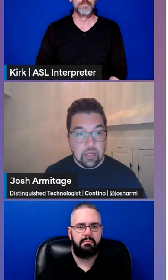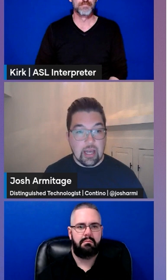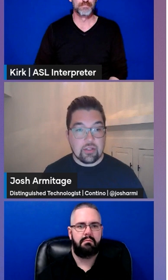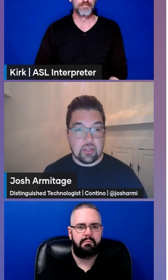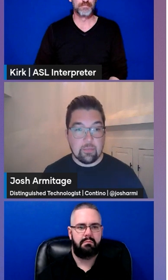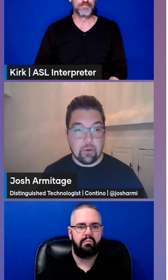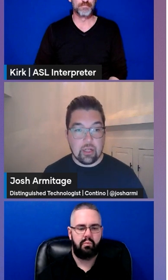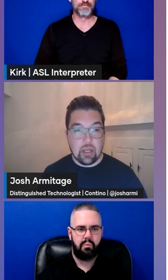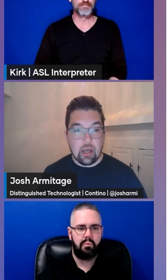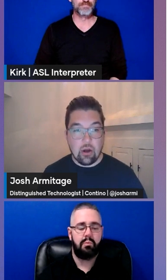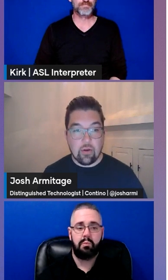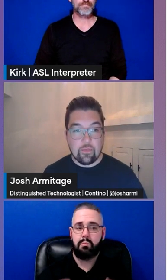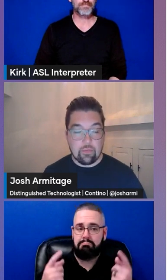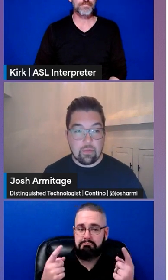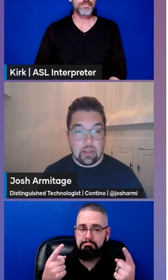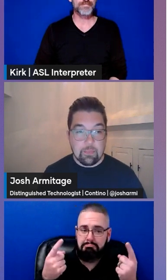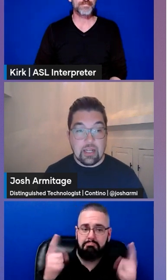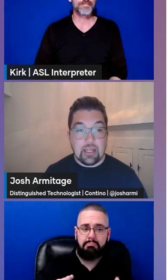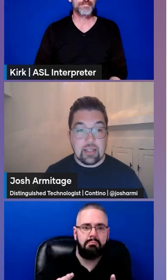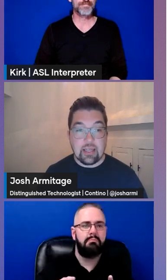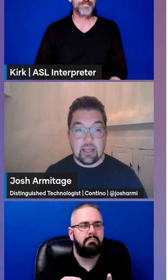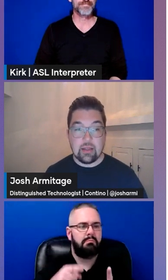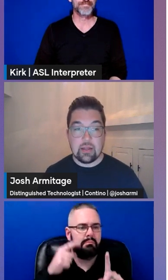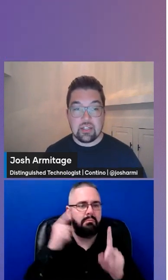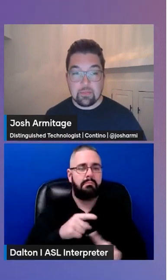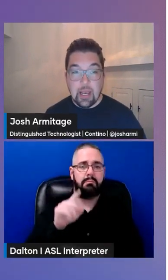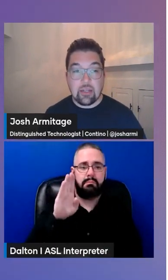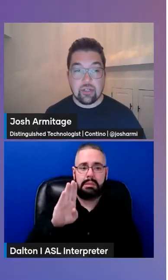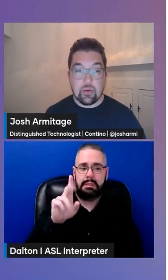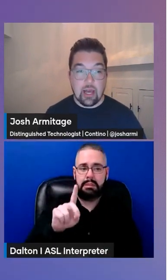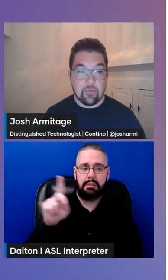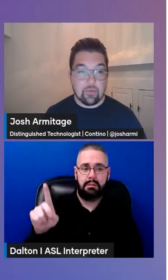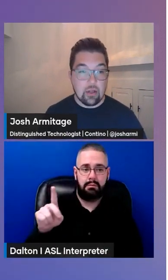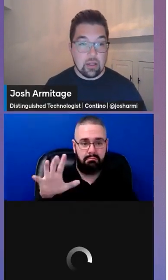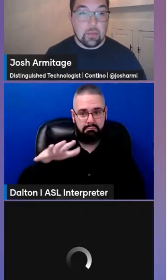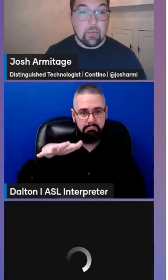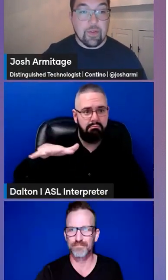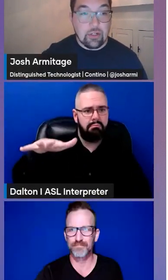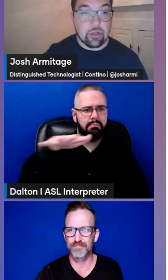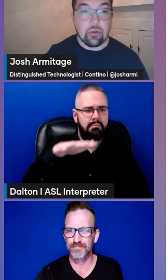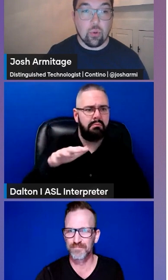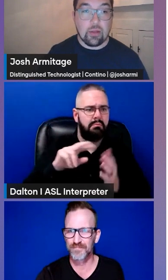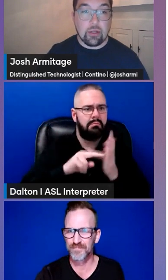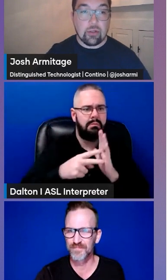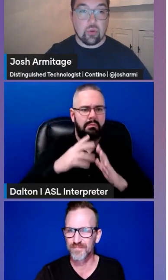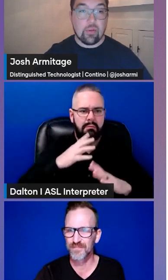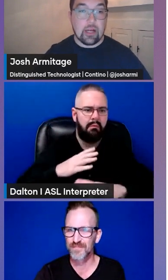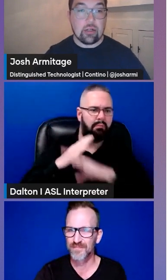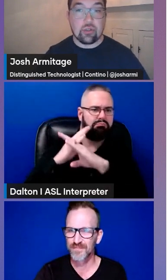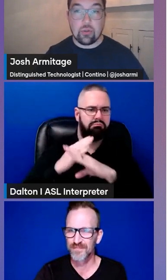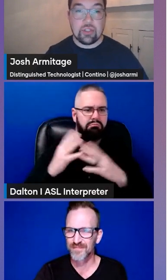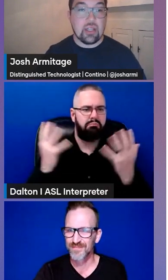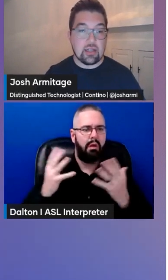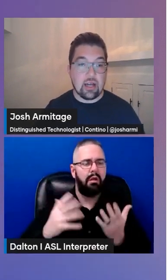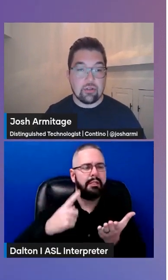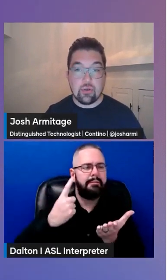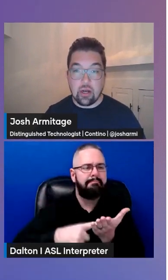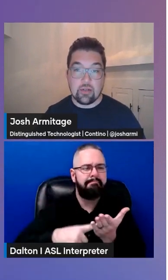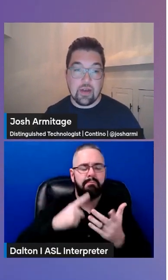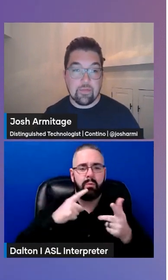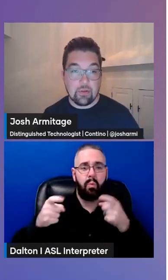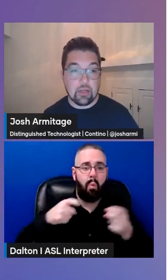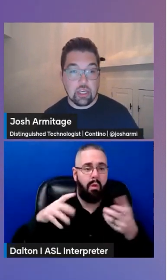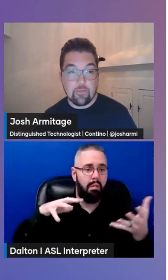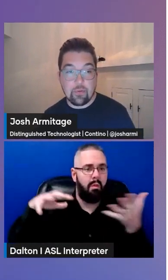When you get to the point of BDD in this space, you have the prevention. Normally, when you talk about controls in the cloud, you